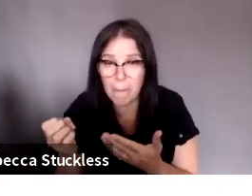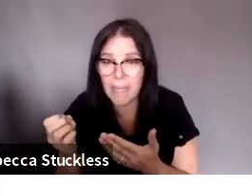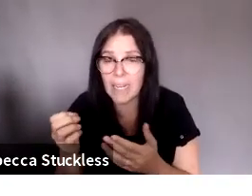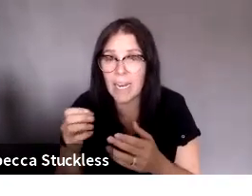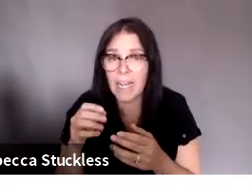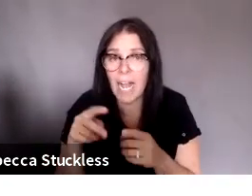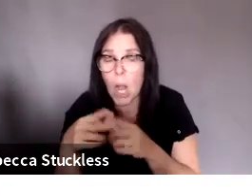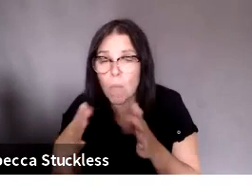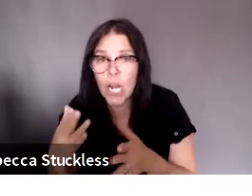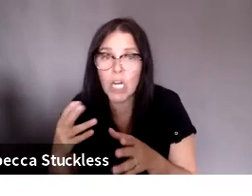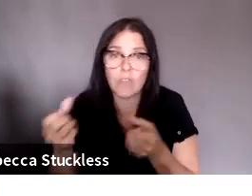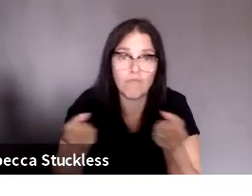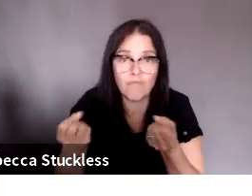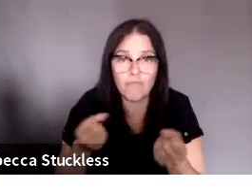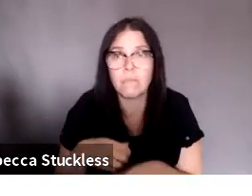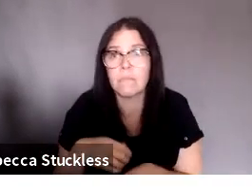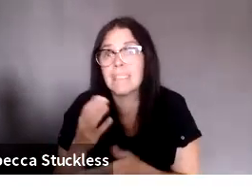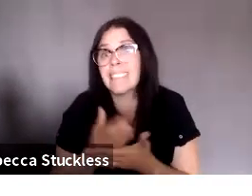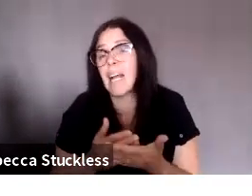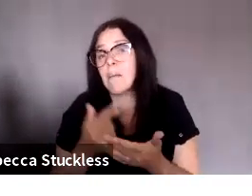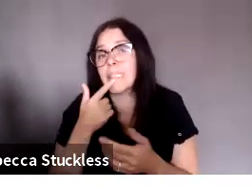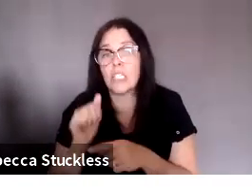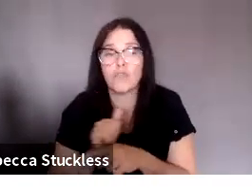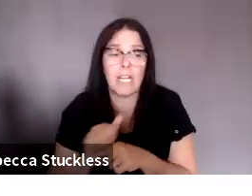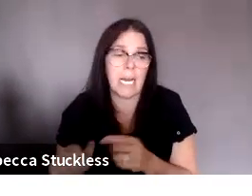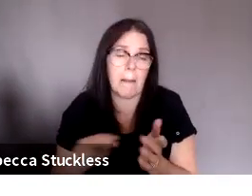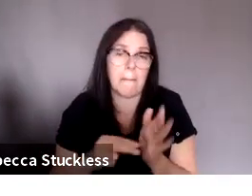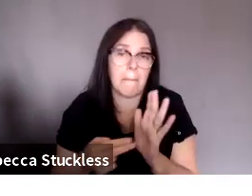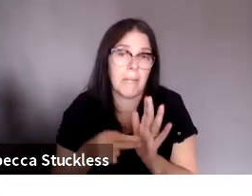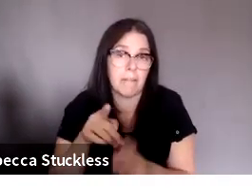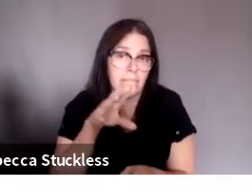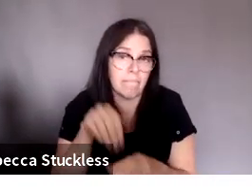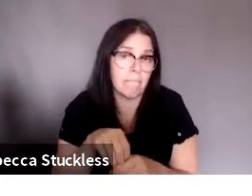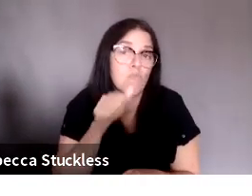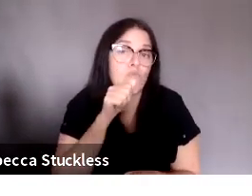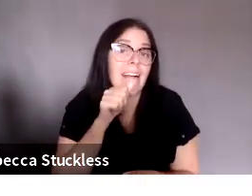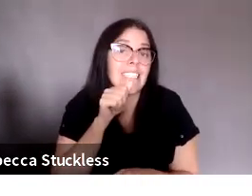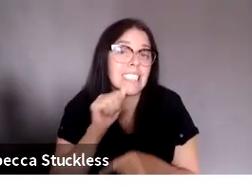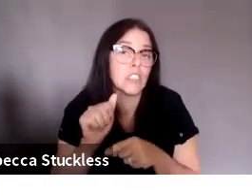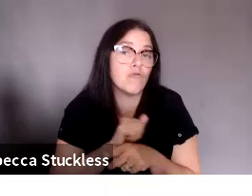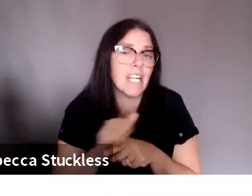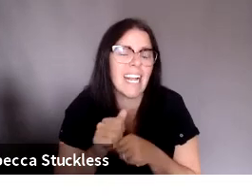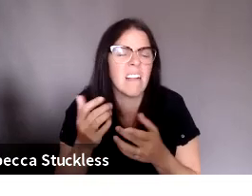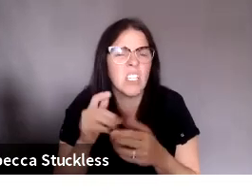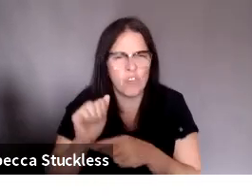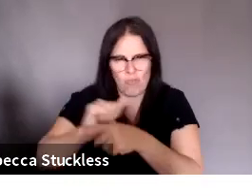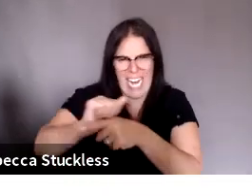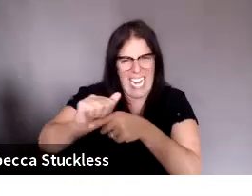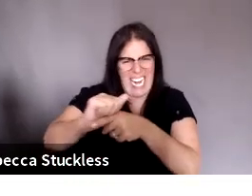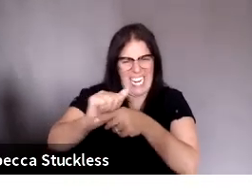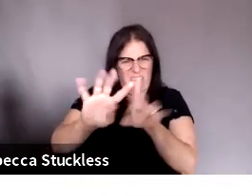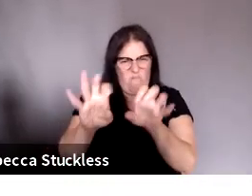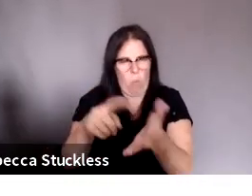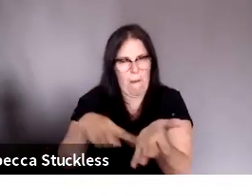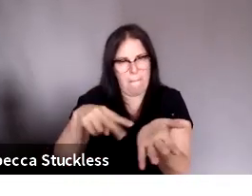training is you've engaged in privacy training at your last job. So there's no real solid definition of what more than